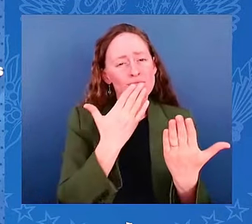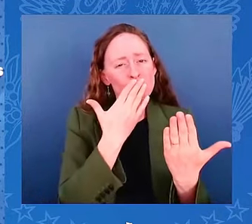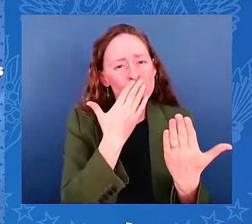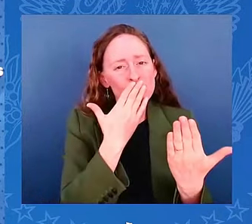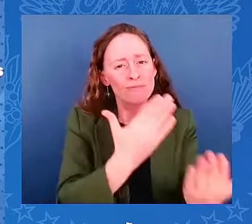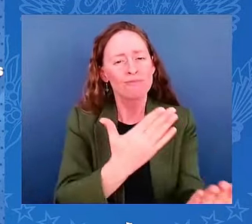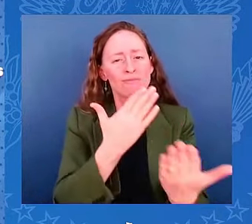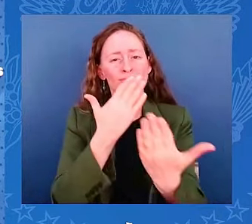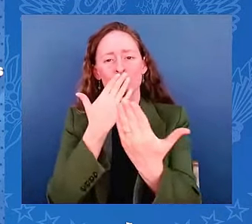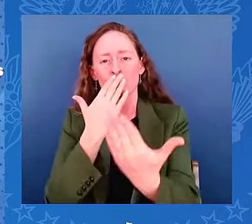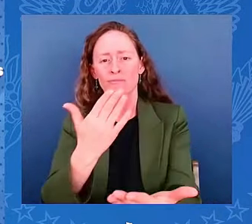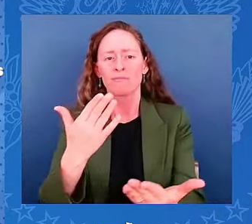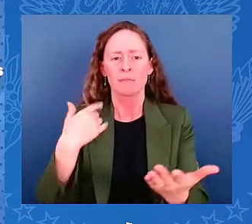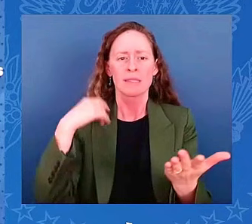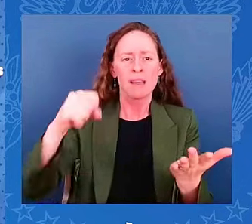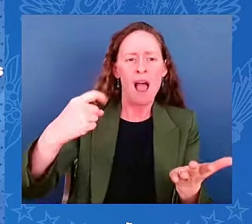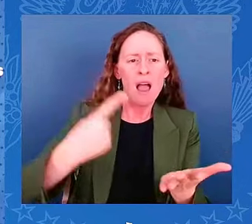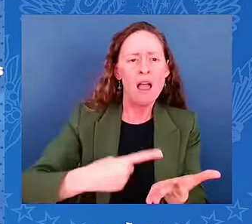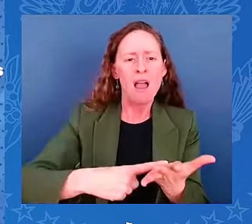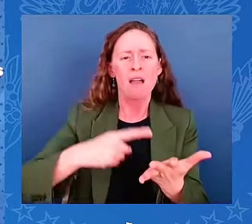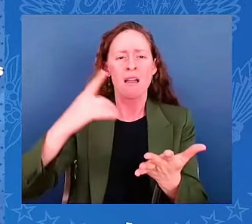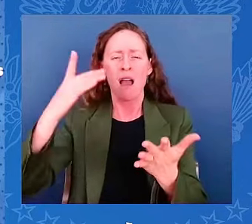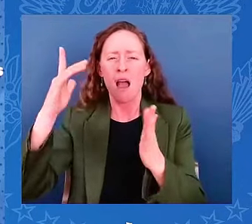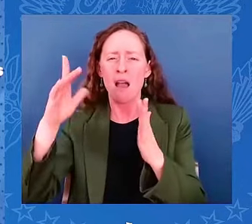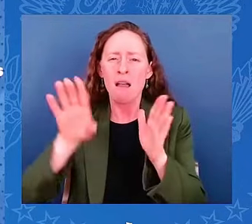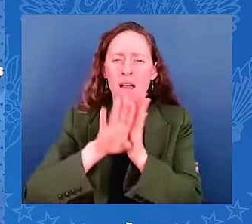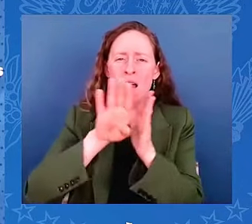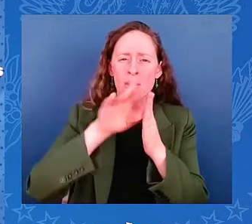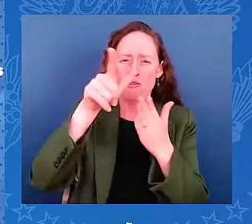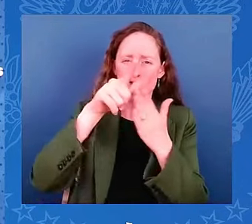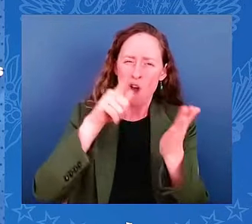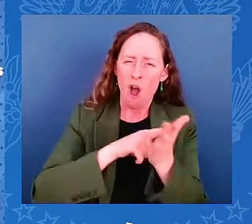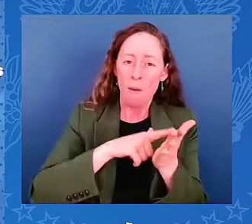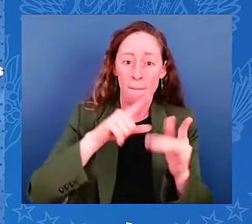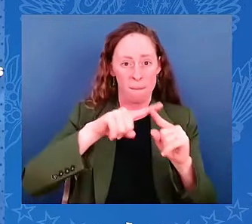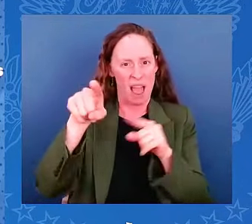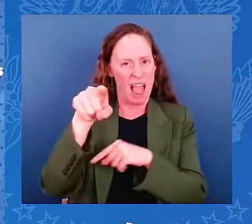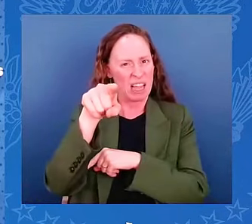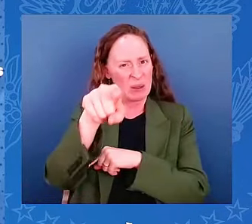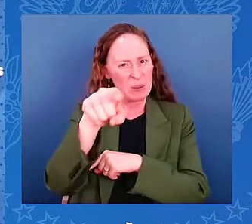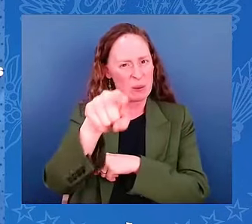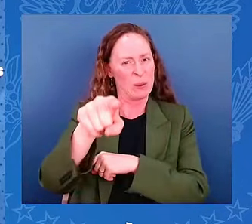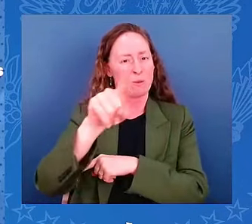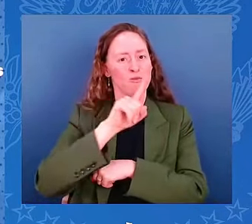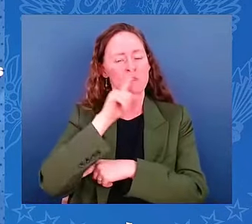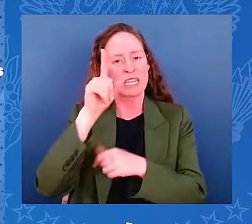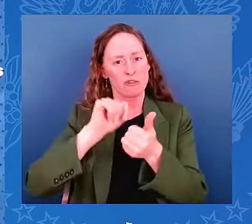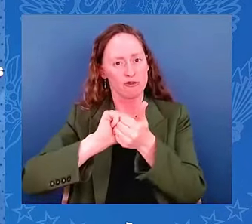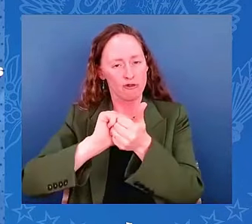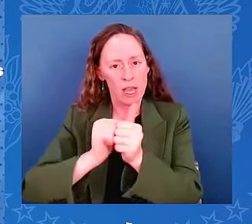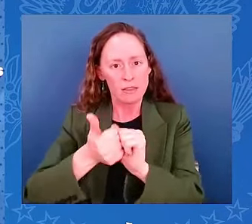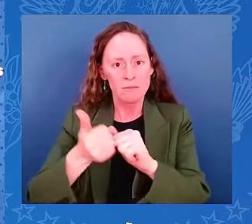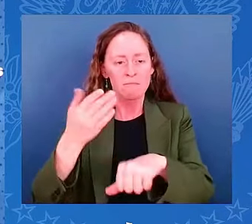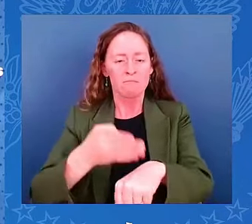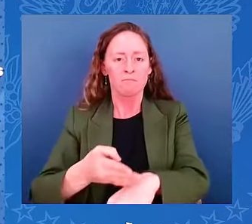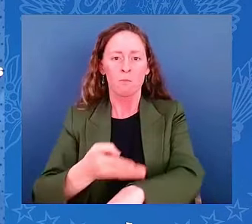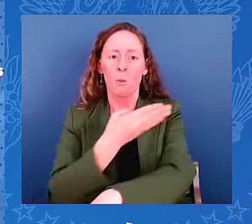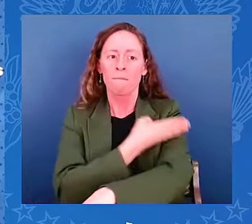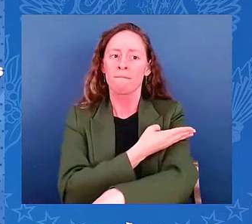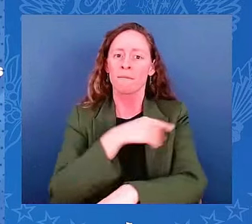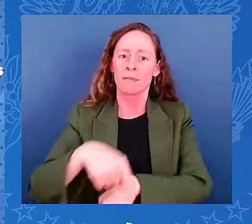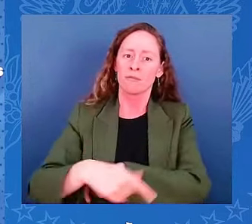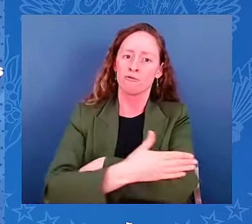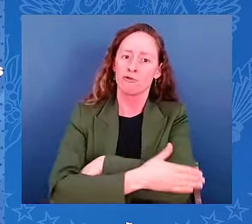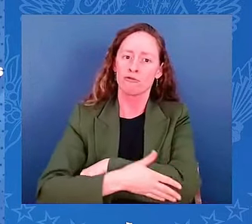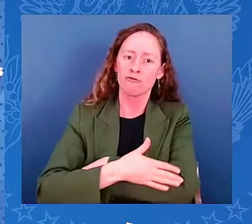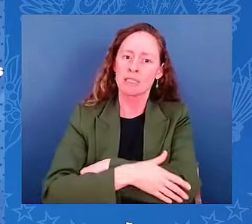it easier. But you're changing people's lives. You're convincing your neighbors and people this is necessary. It's beginning